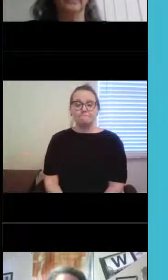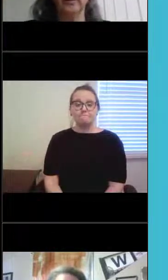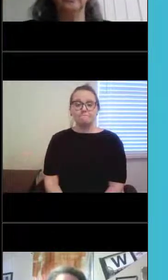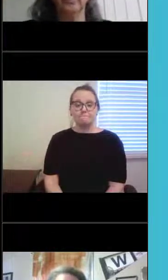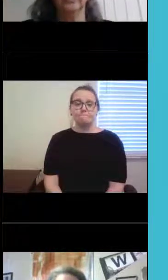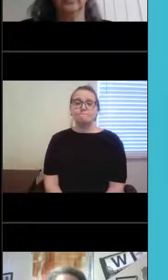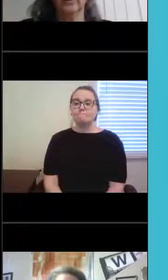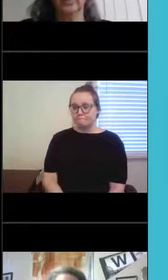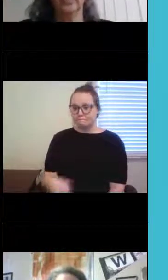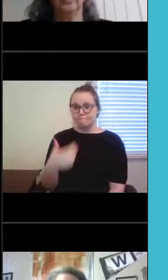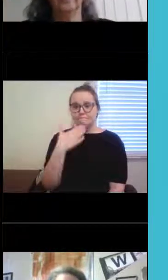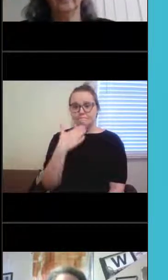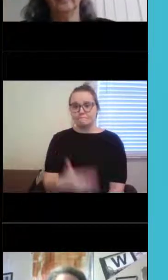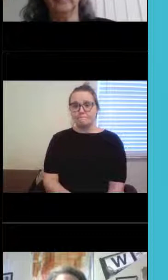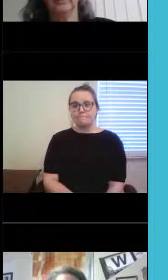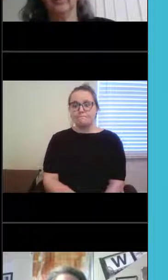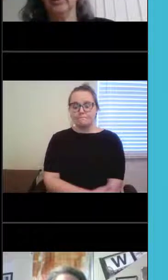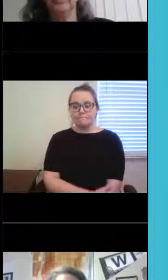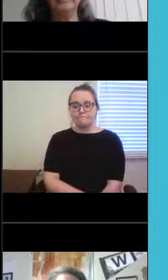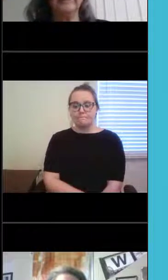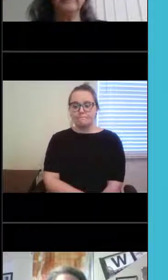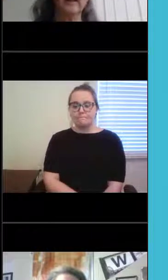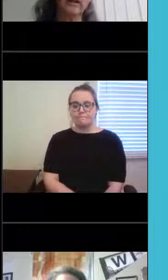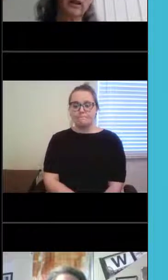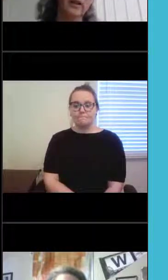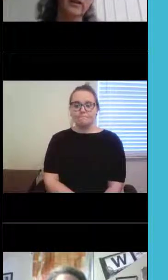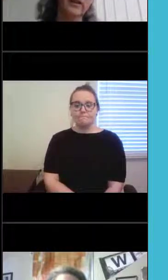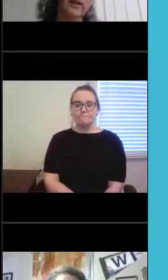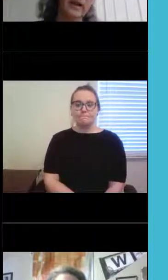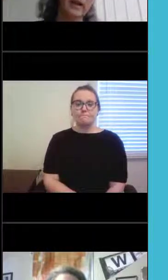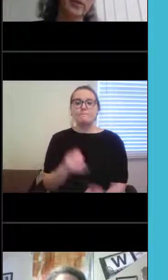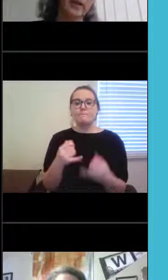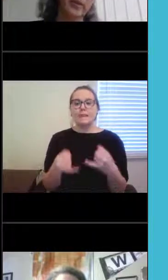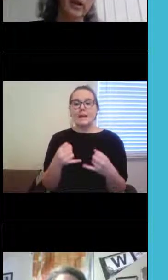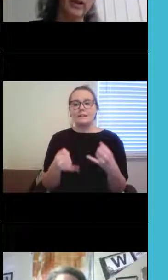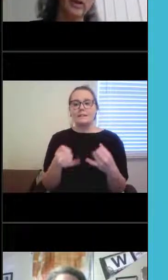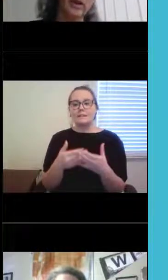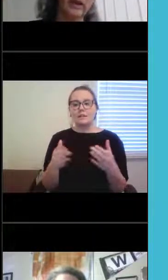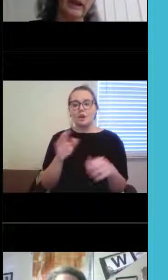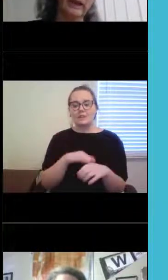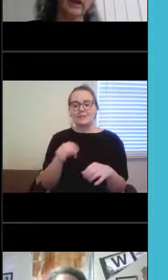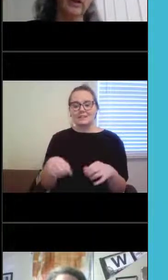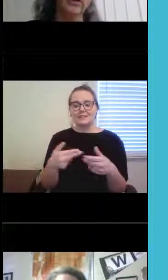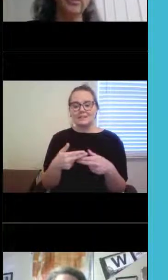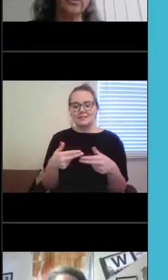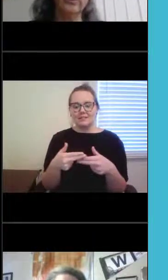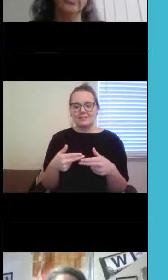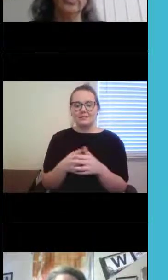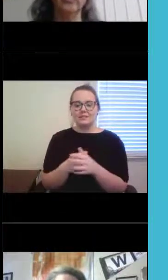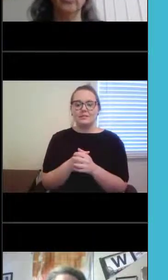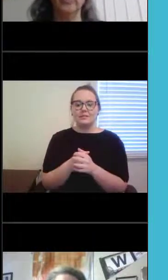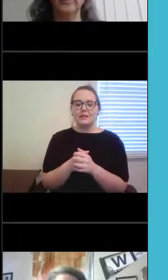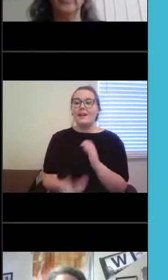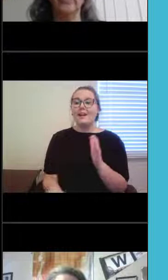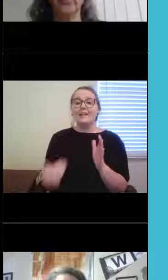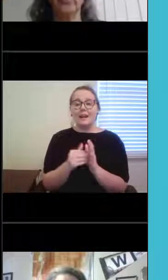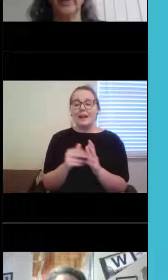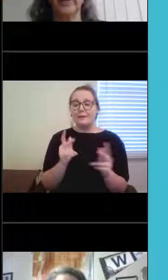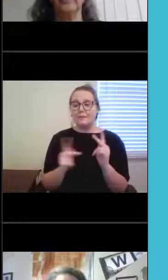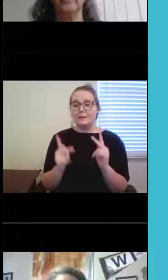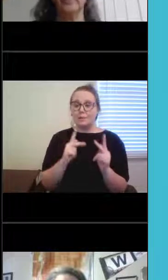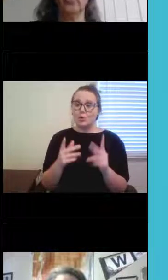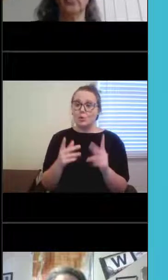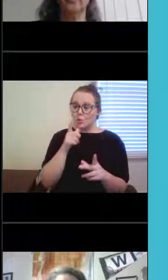so thank you. So just the last thing here on this slide before I move on is just that those, again, who get more negative